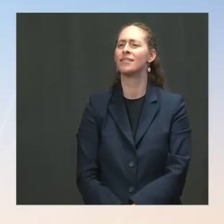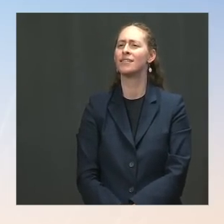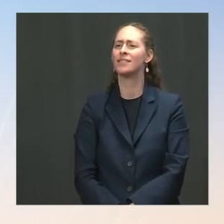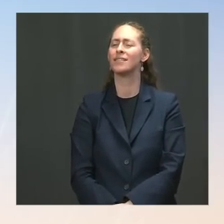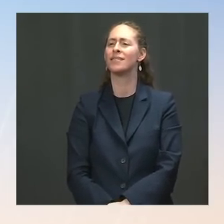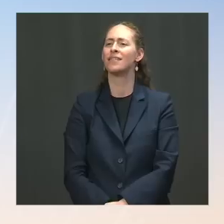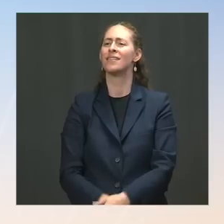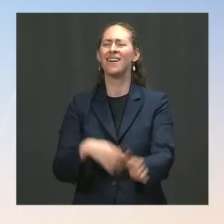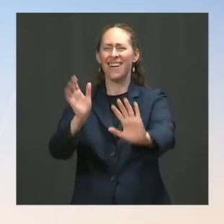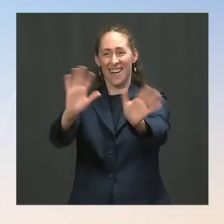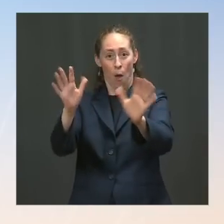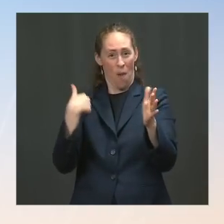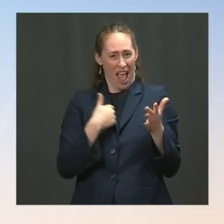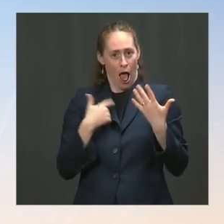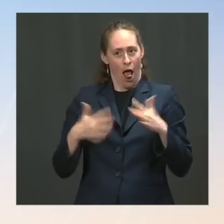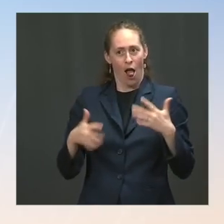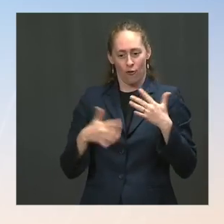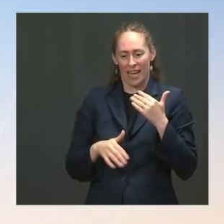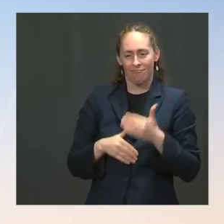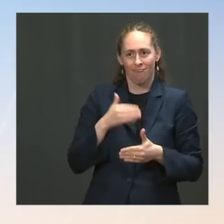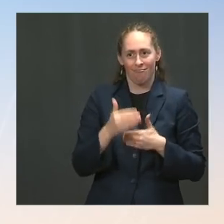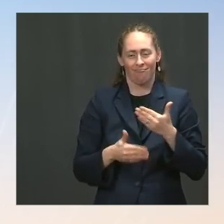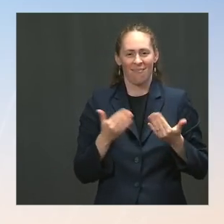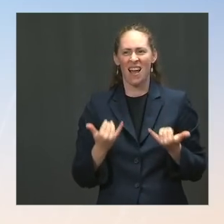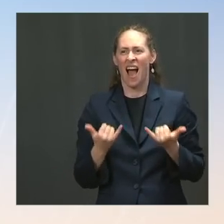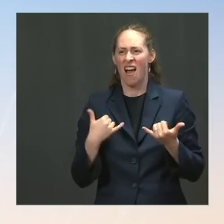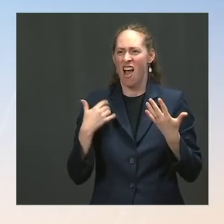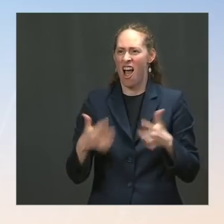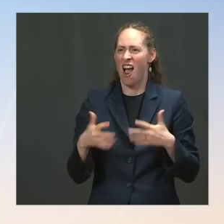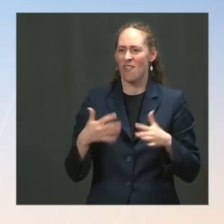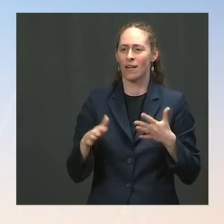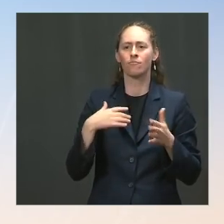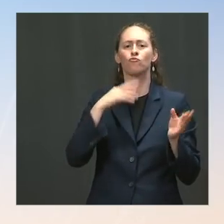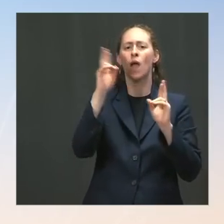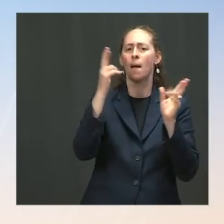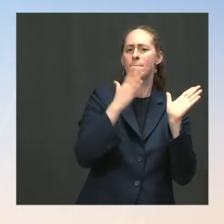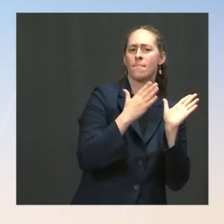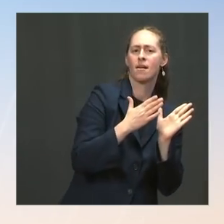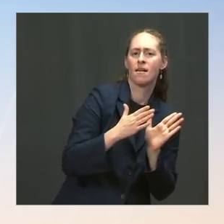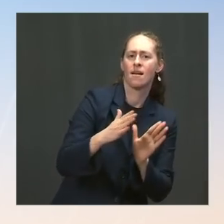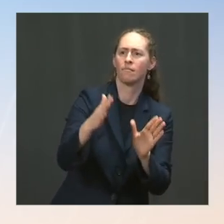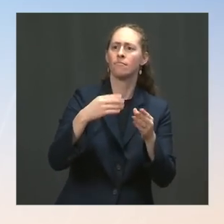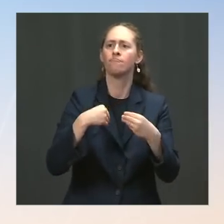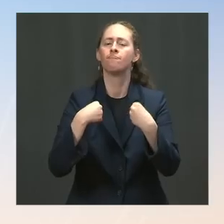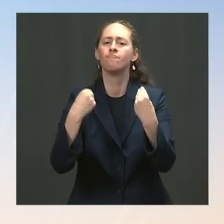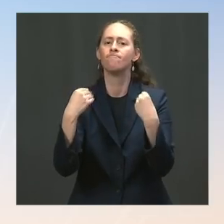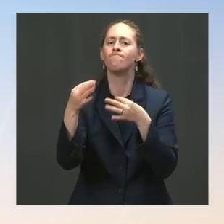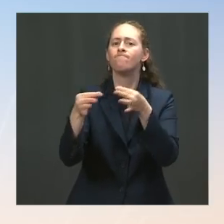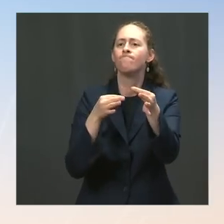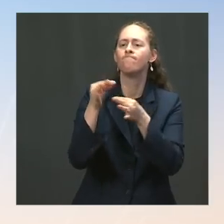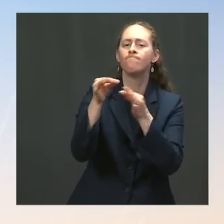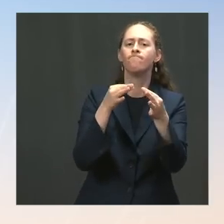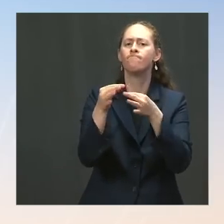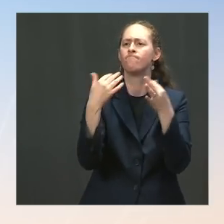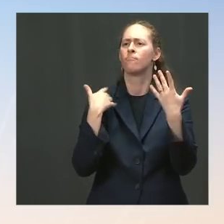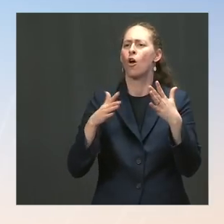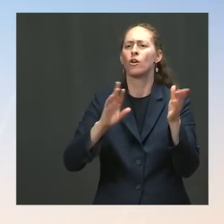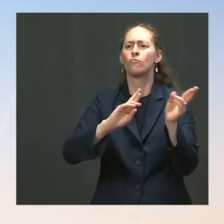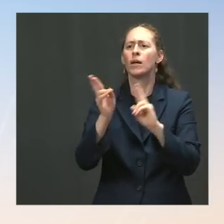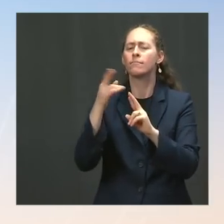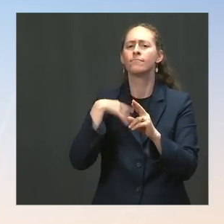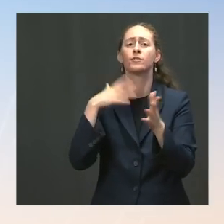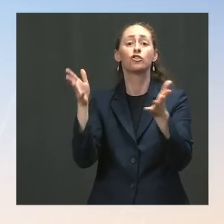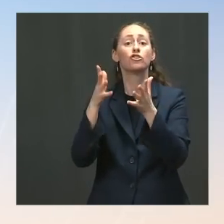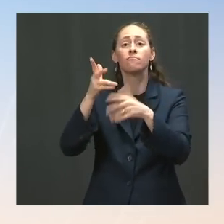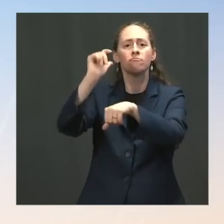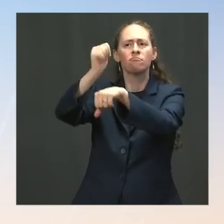clear guidance. We're promoting pop-up clinics. We're sharing best practices of where it's happening. We're monitoring data. We stood